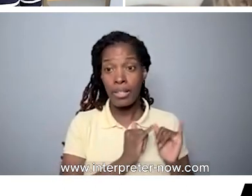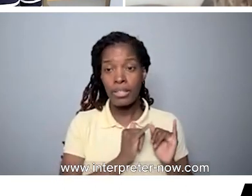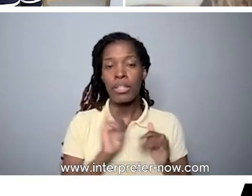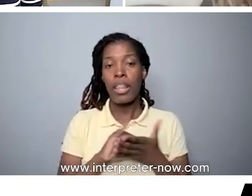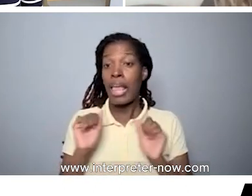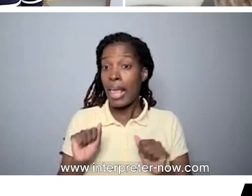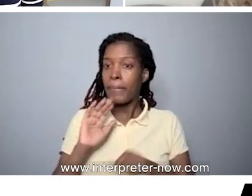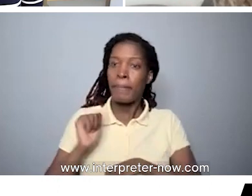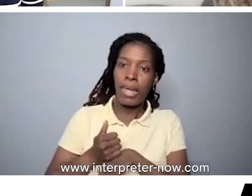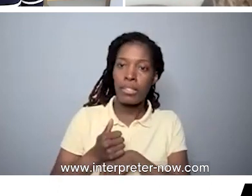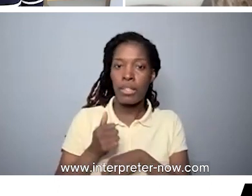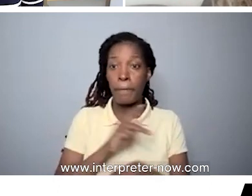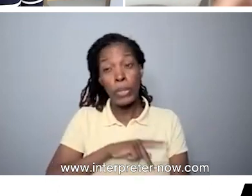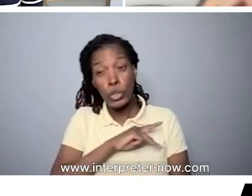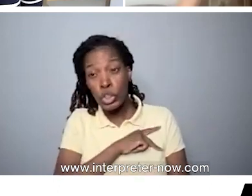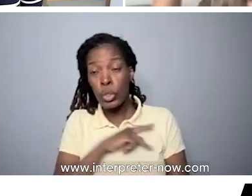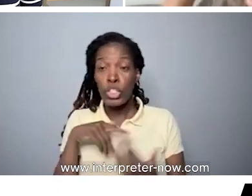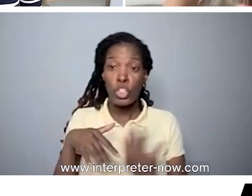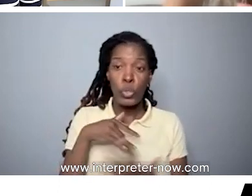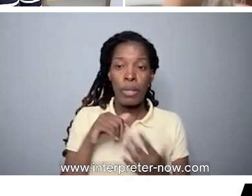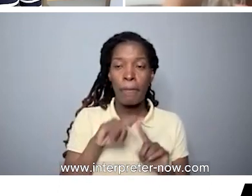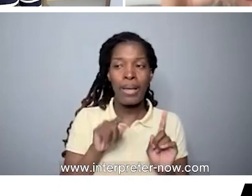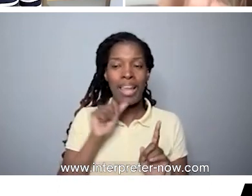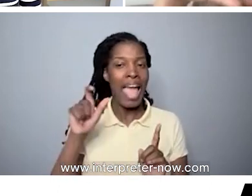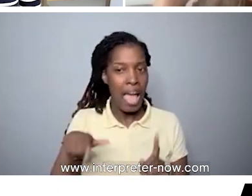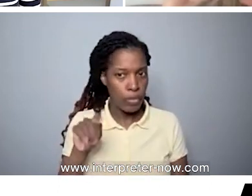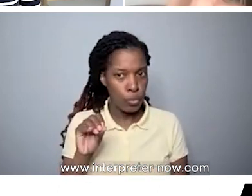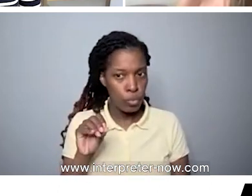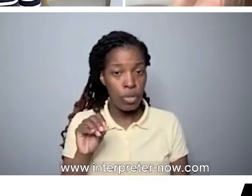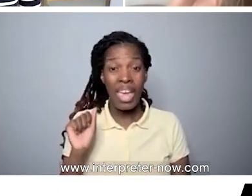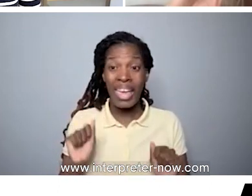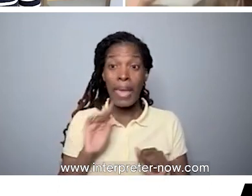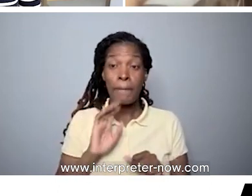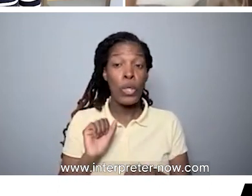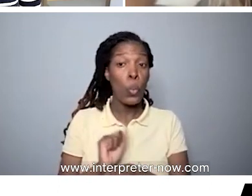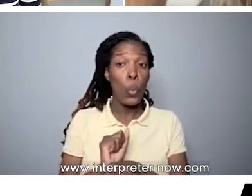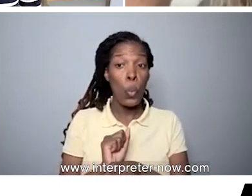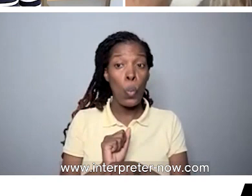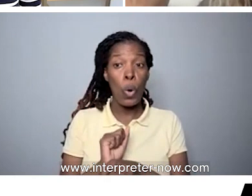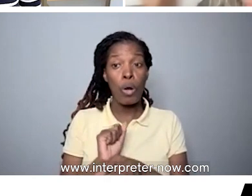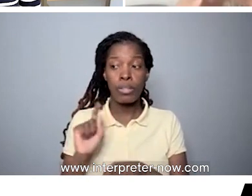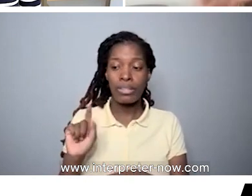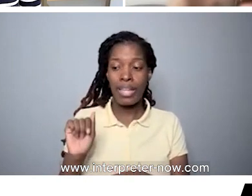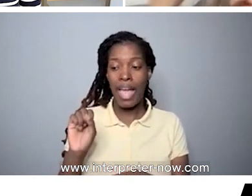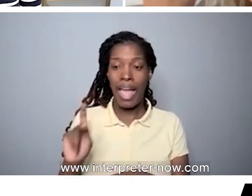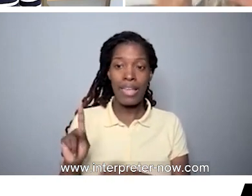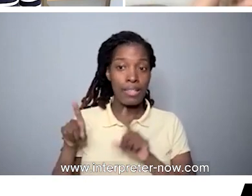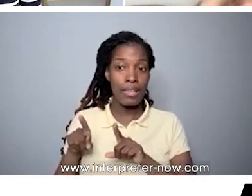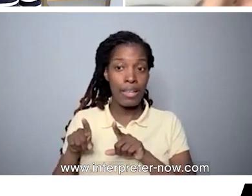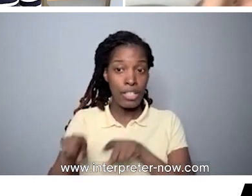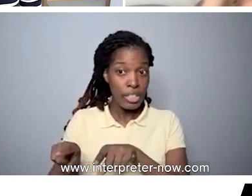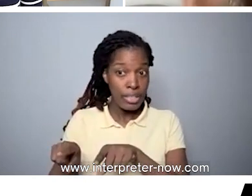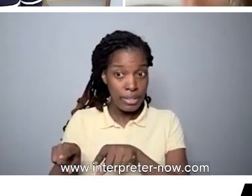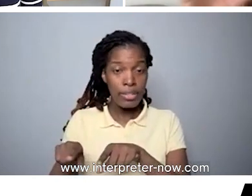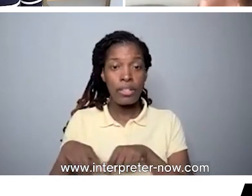be based in personal and social, but they don't have to be, right? They can be kind of work adjacent or work task